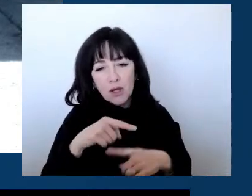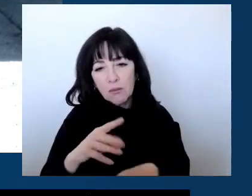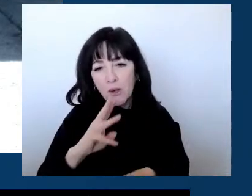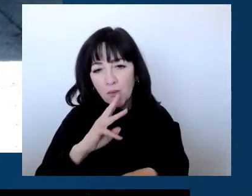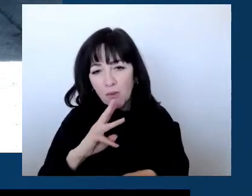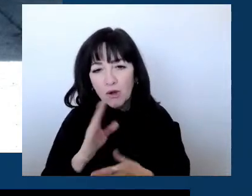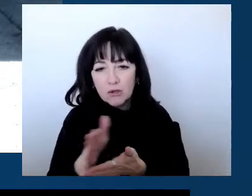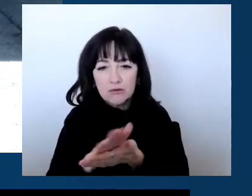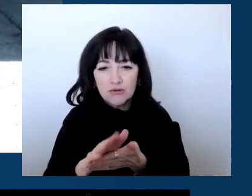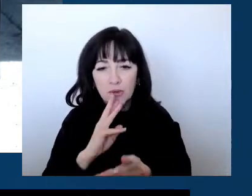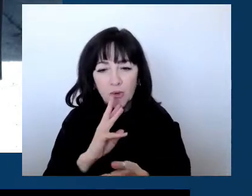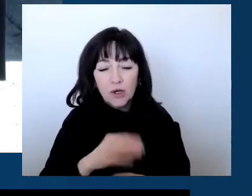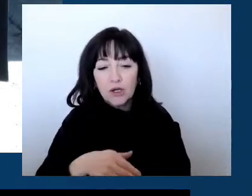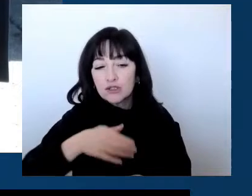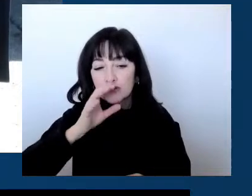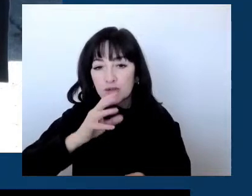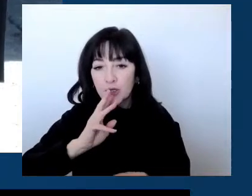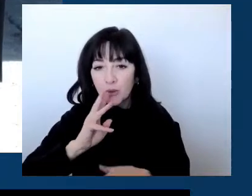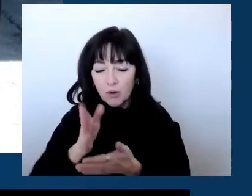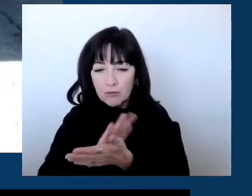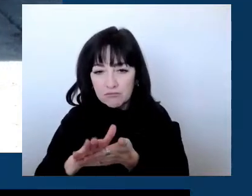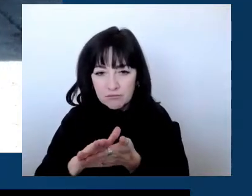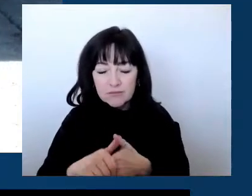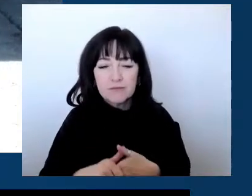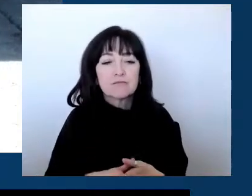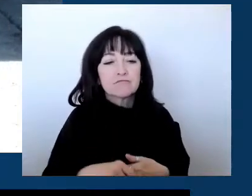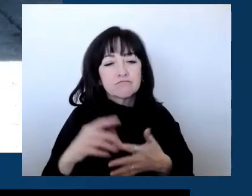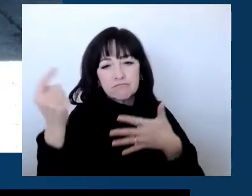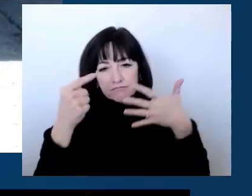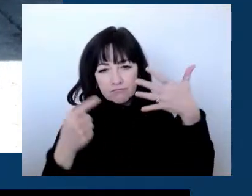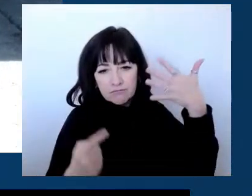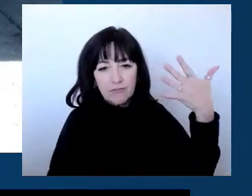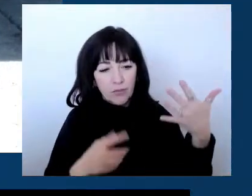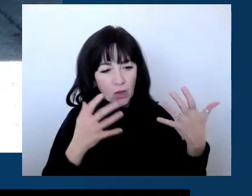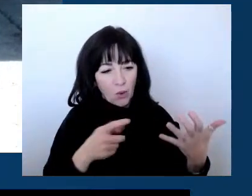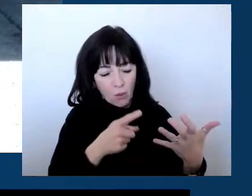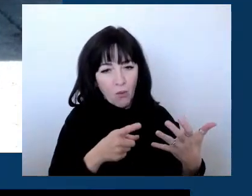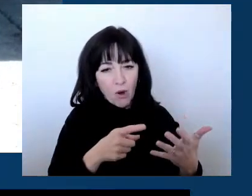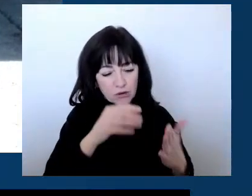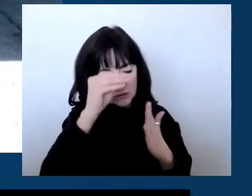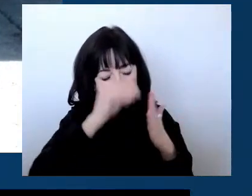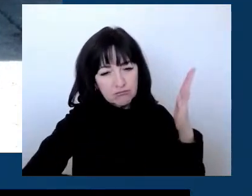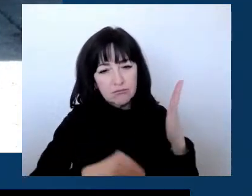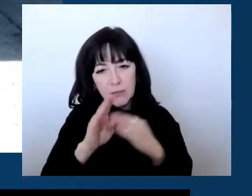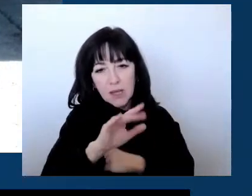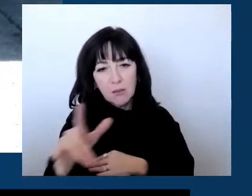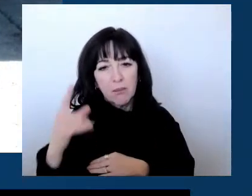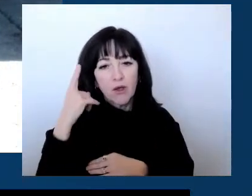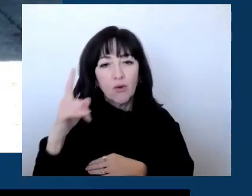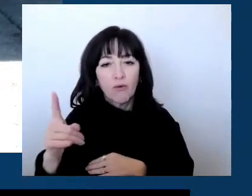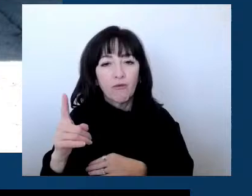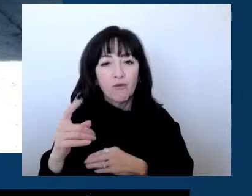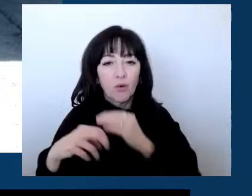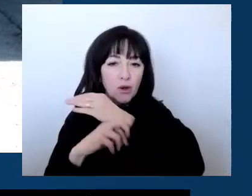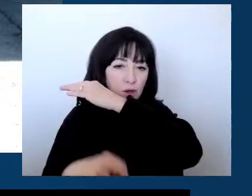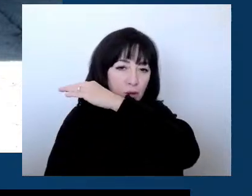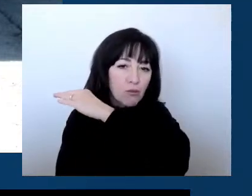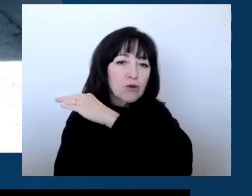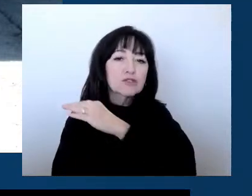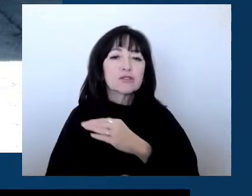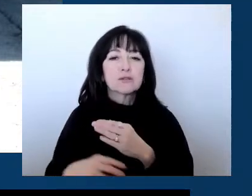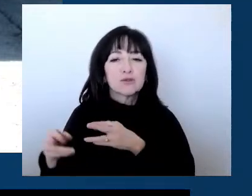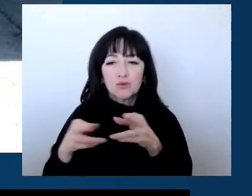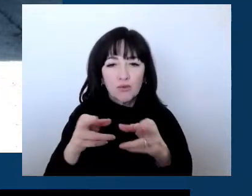sanitation, flood control. And he said, I want you to report out another bill on surface transportation, roads, highways, and bridges by Memorial Day.